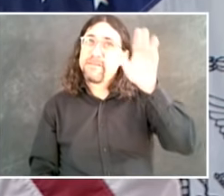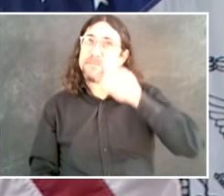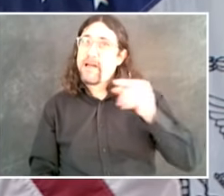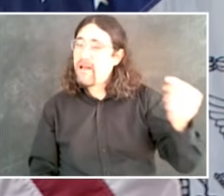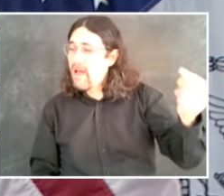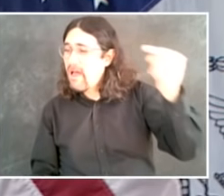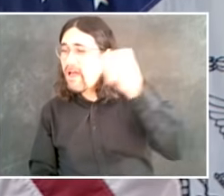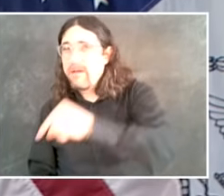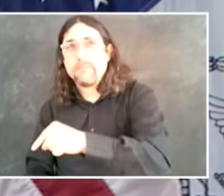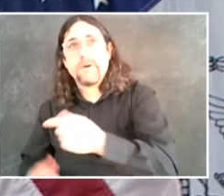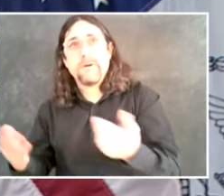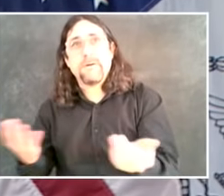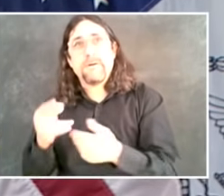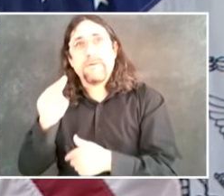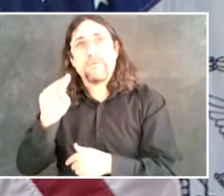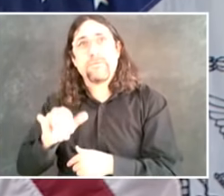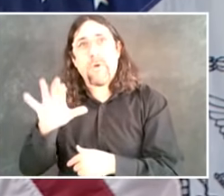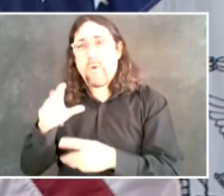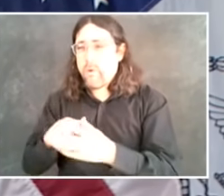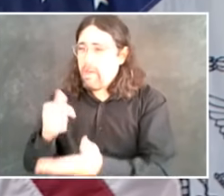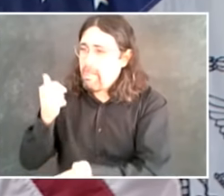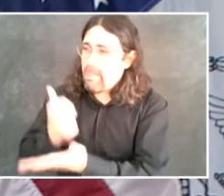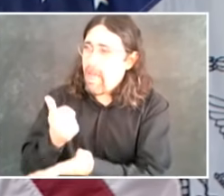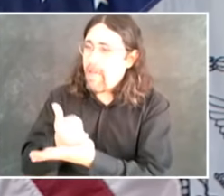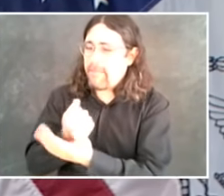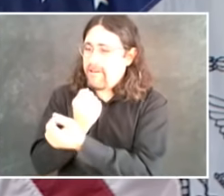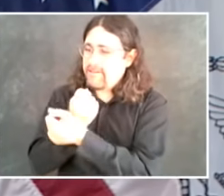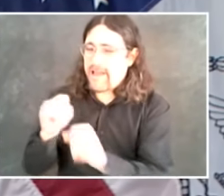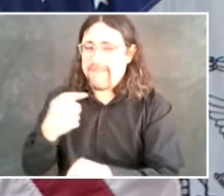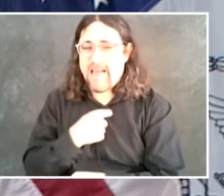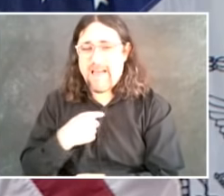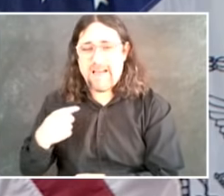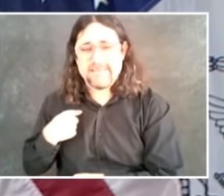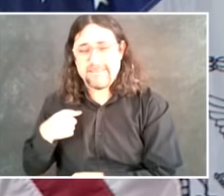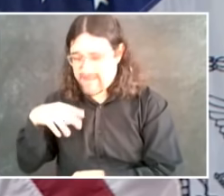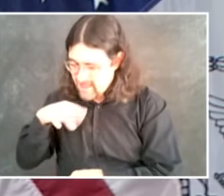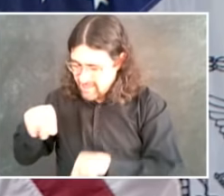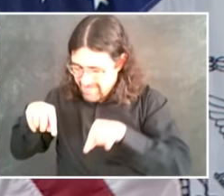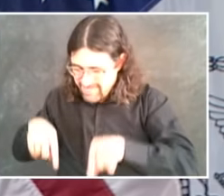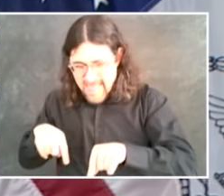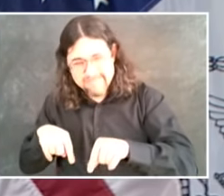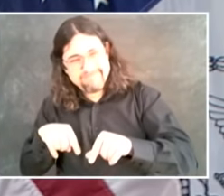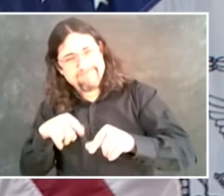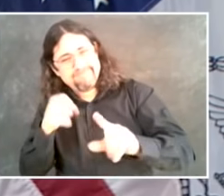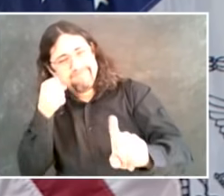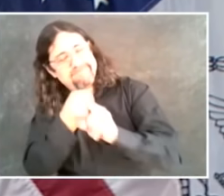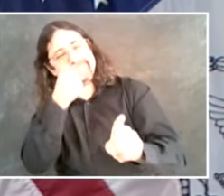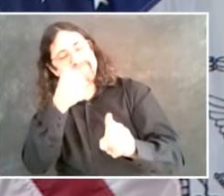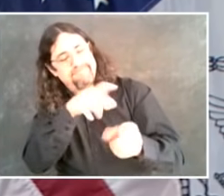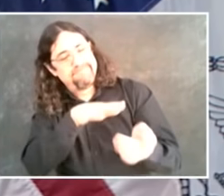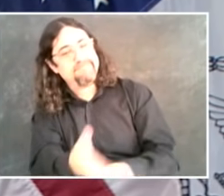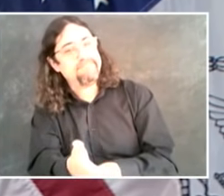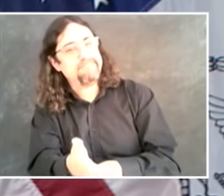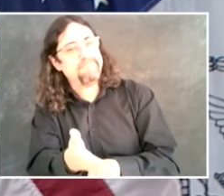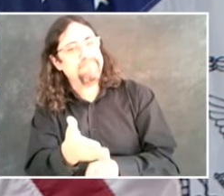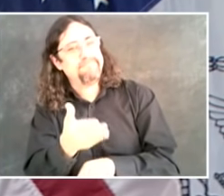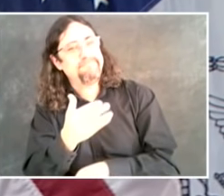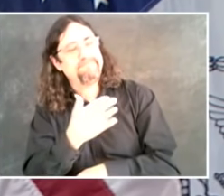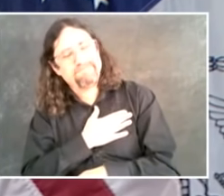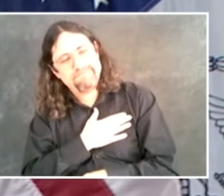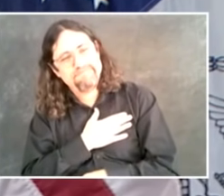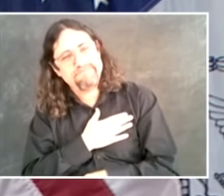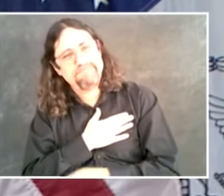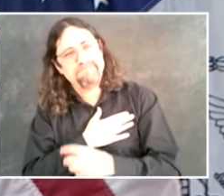Well, first of all, my deepest thanks to the entire FDNY family,